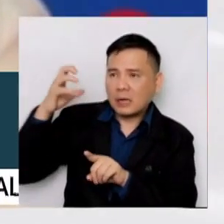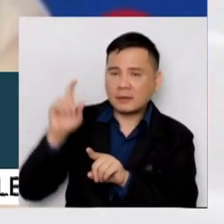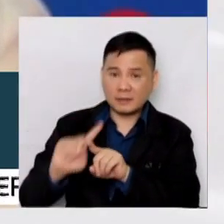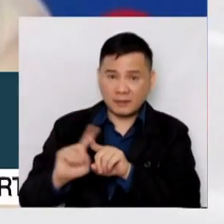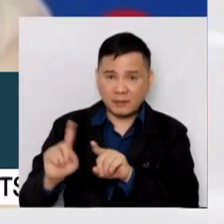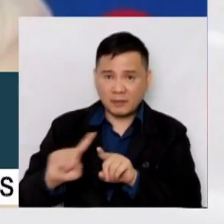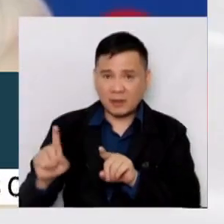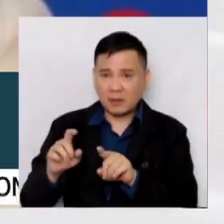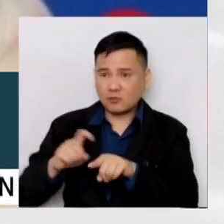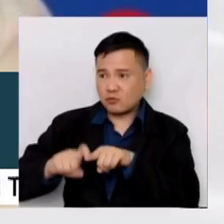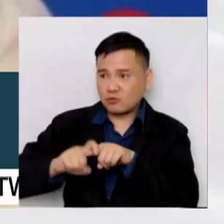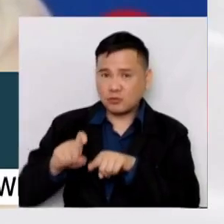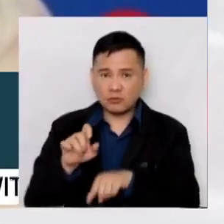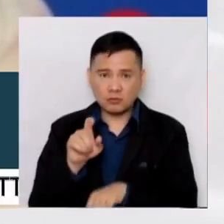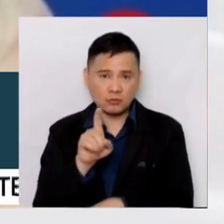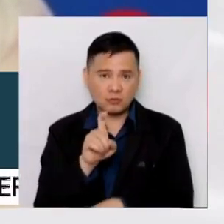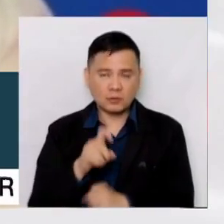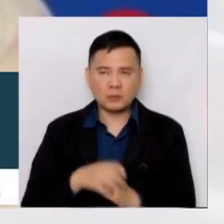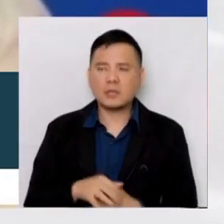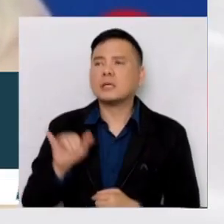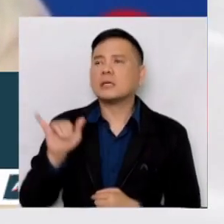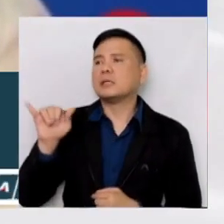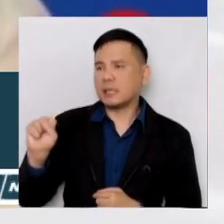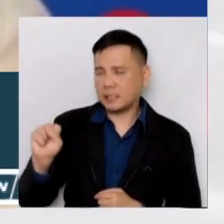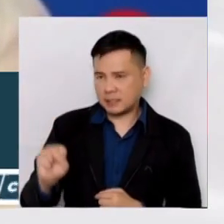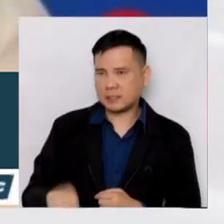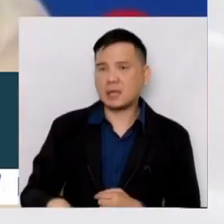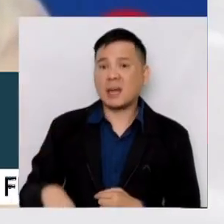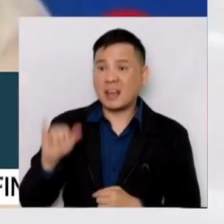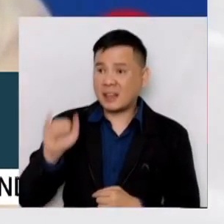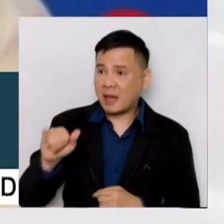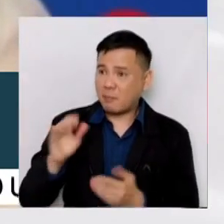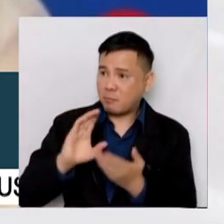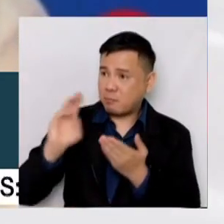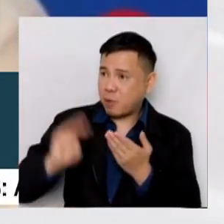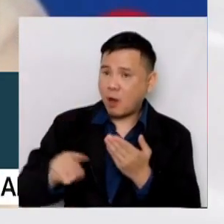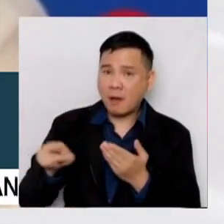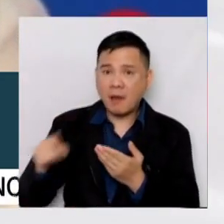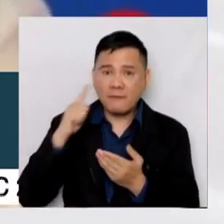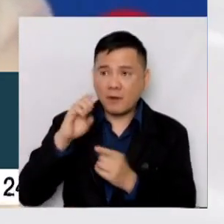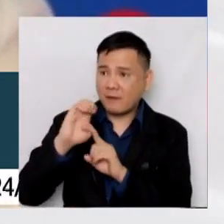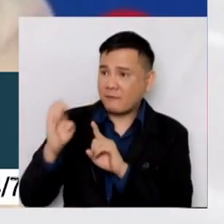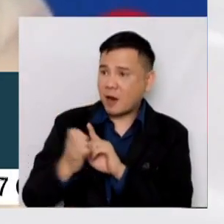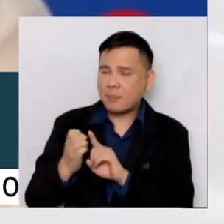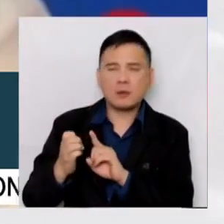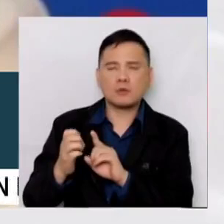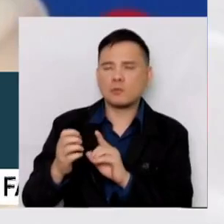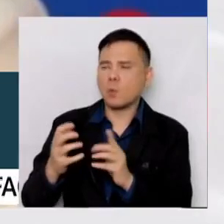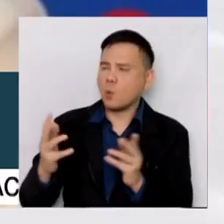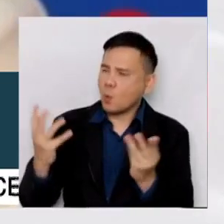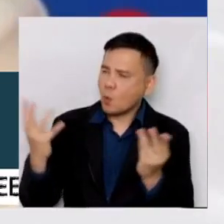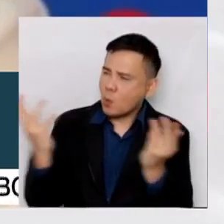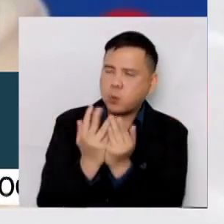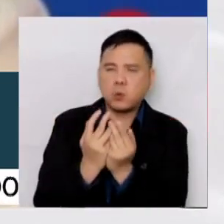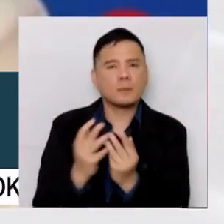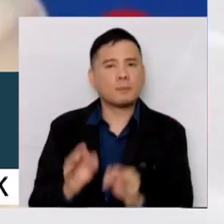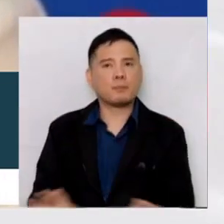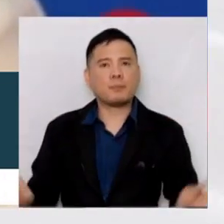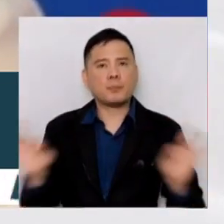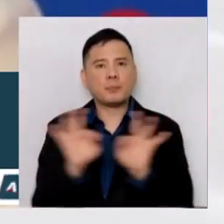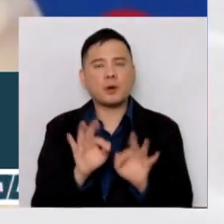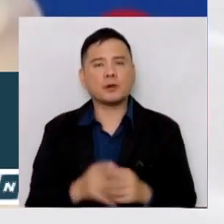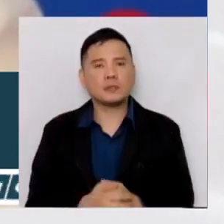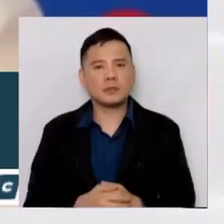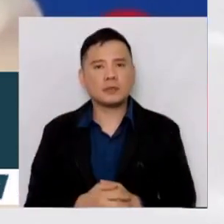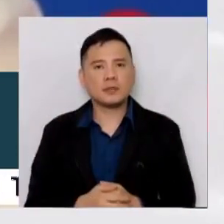plan, that renewable should really be definitely part of our project. Why? Because especially in the Mindanao area, you cannot wait for them to